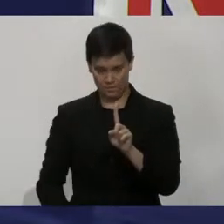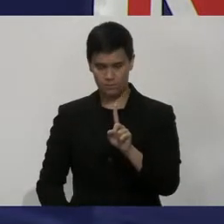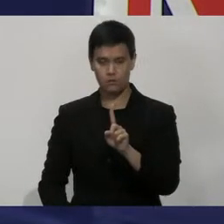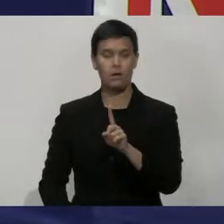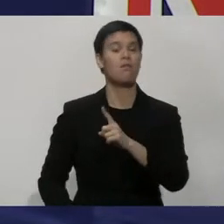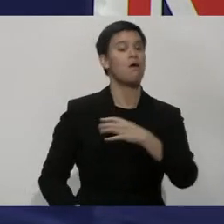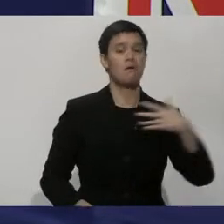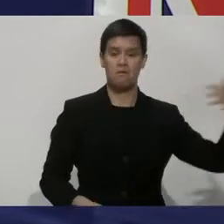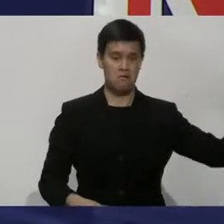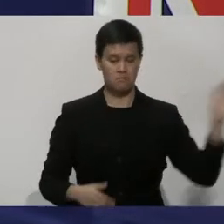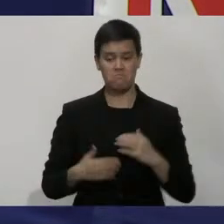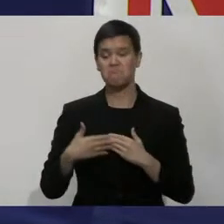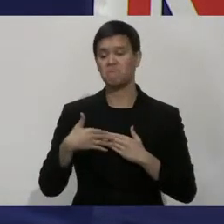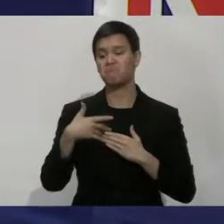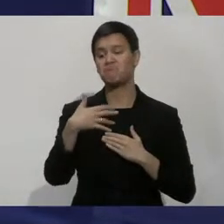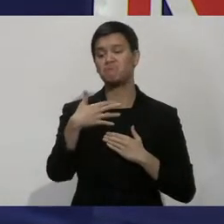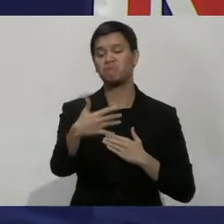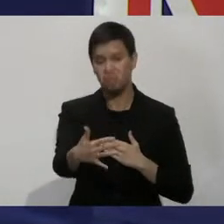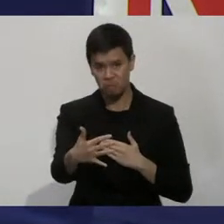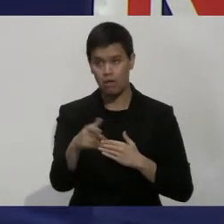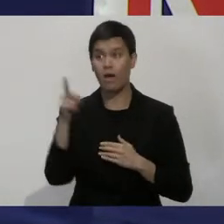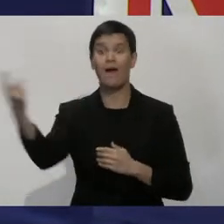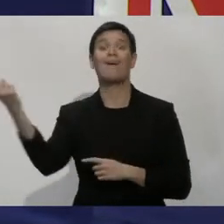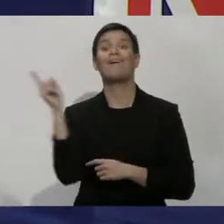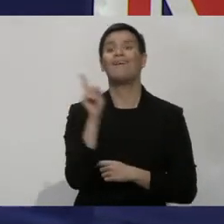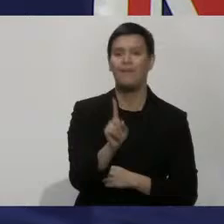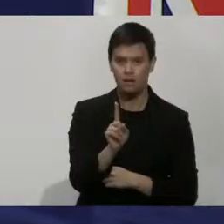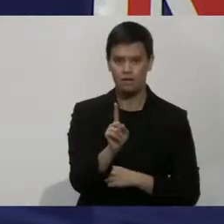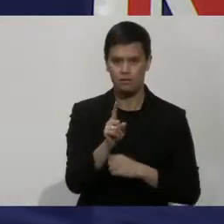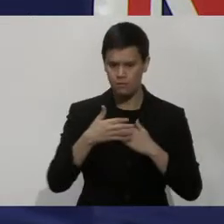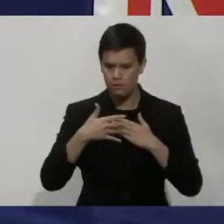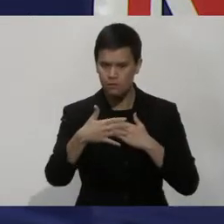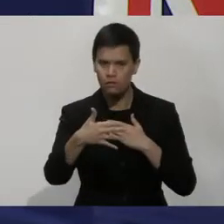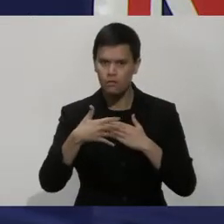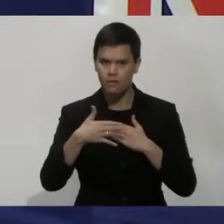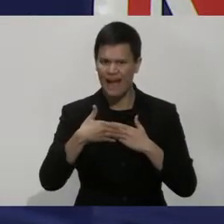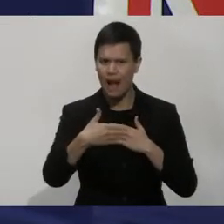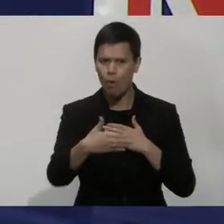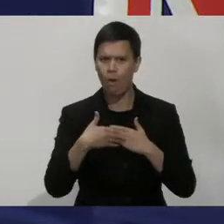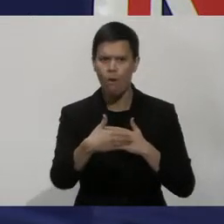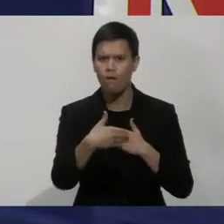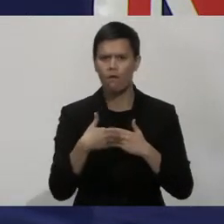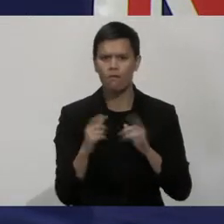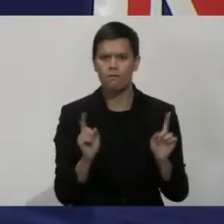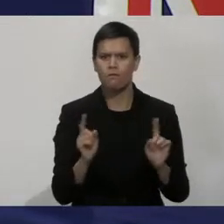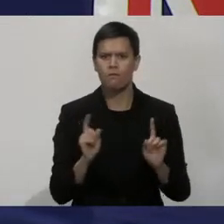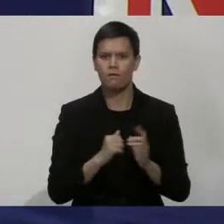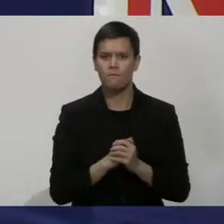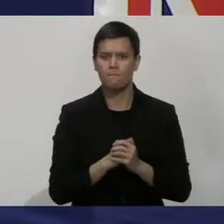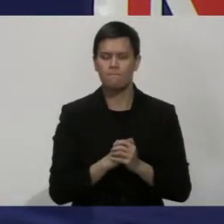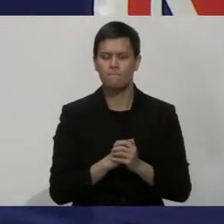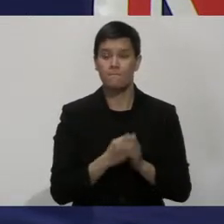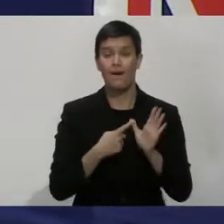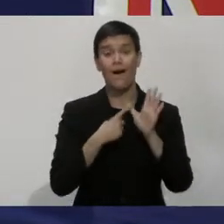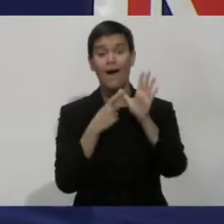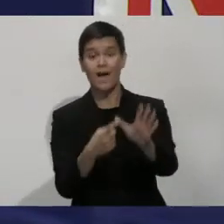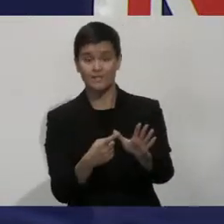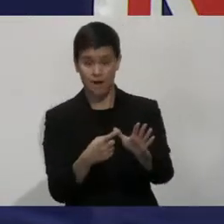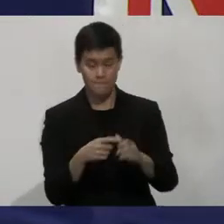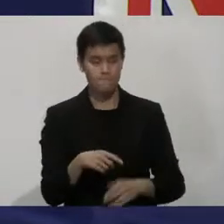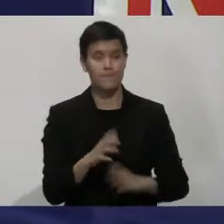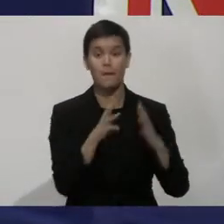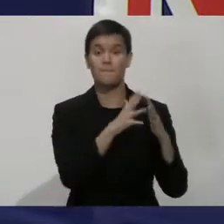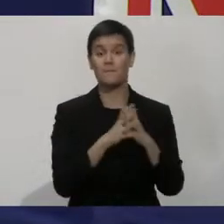maintenance worker went in? A matter of minutes, and this has been found through the swipe card access into the lift from both the